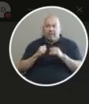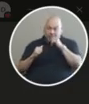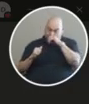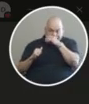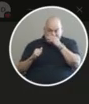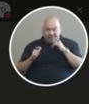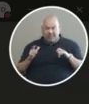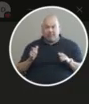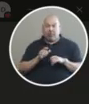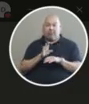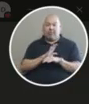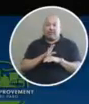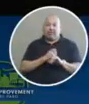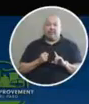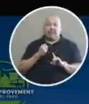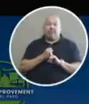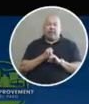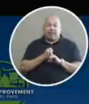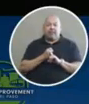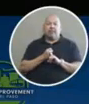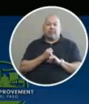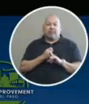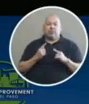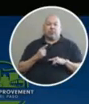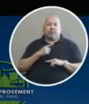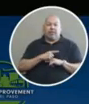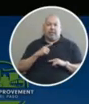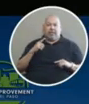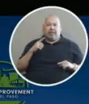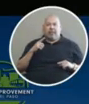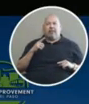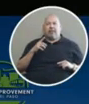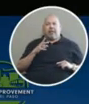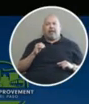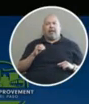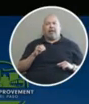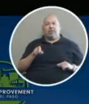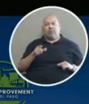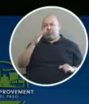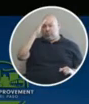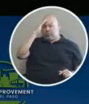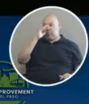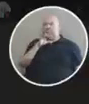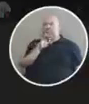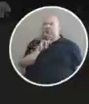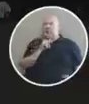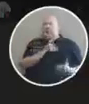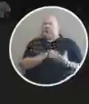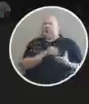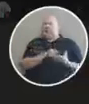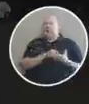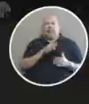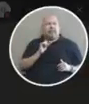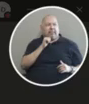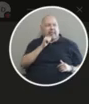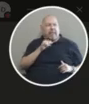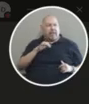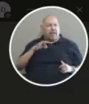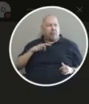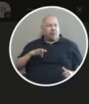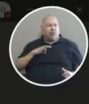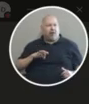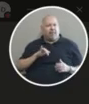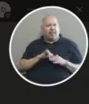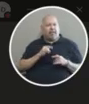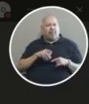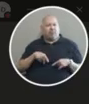small businesses that have been impacted to date. As you know, LIFT Fund is a nonprofit